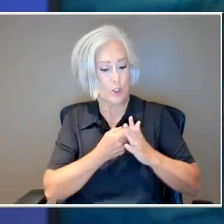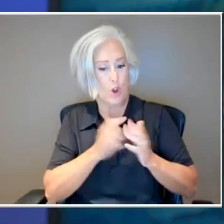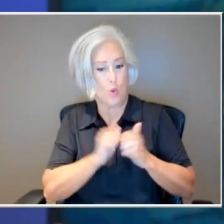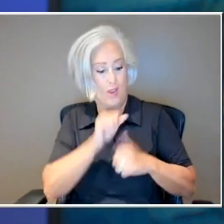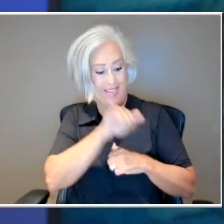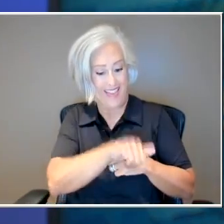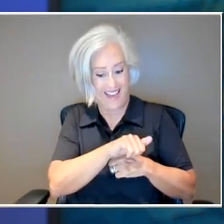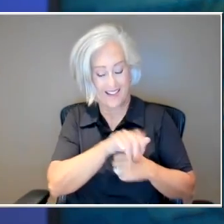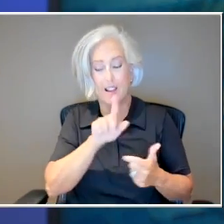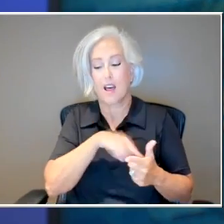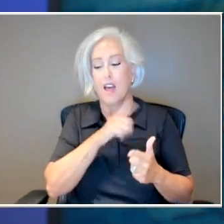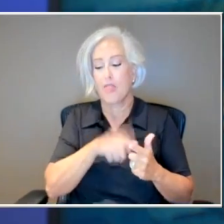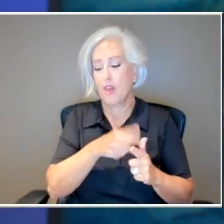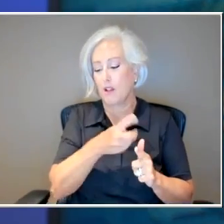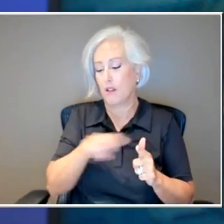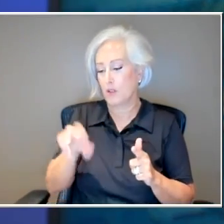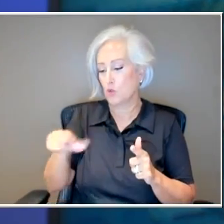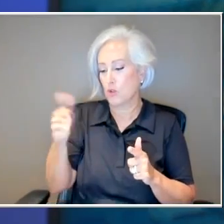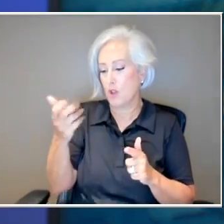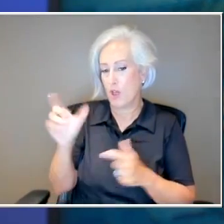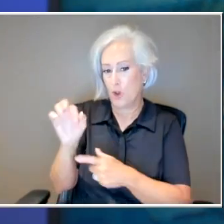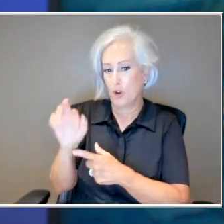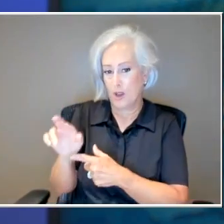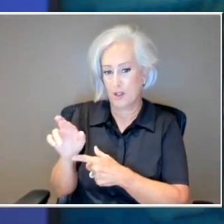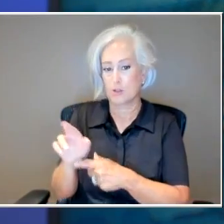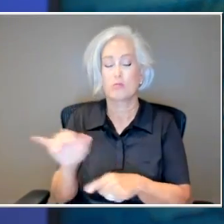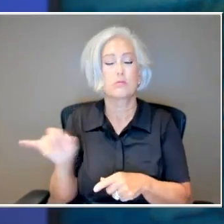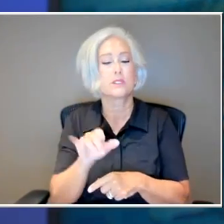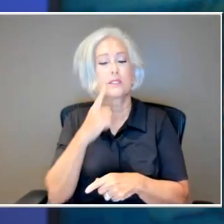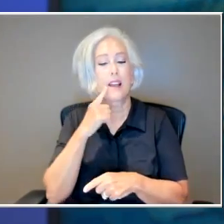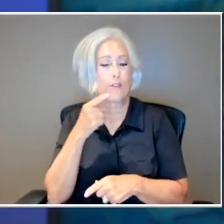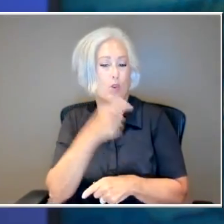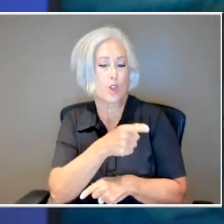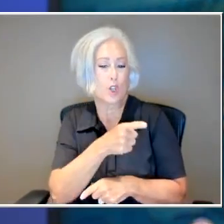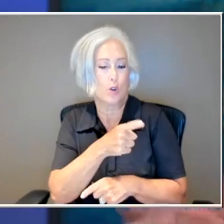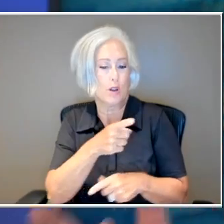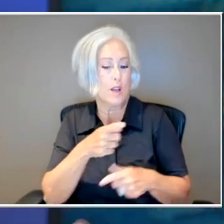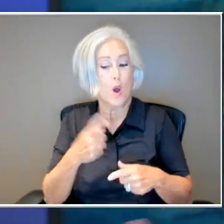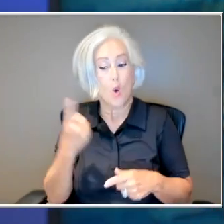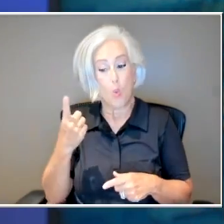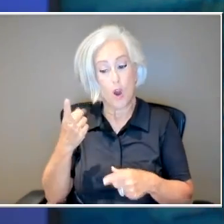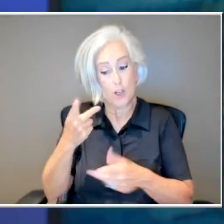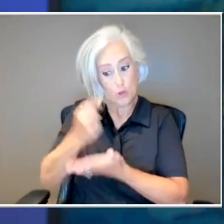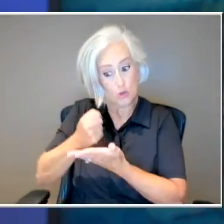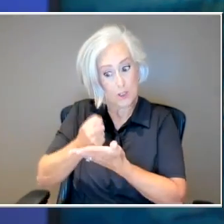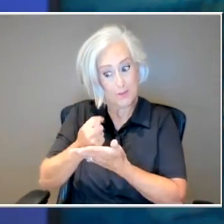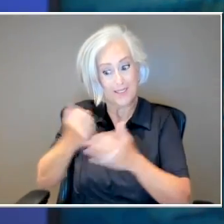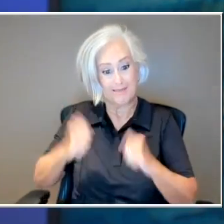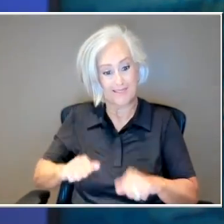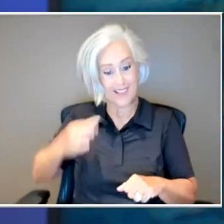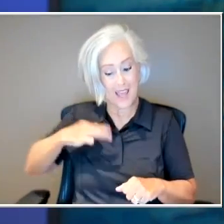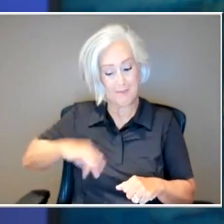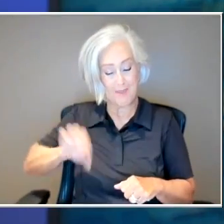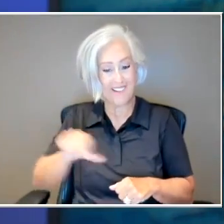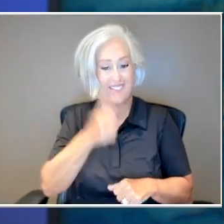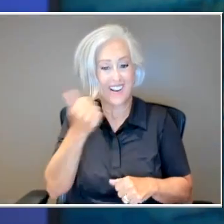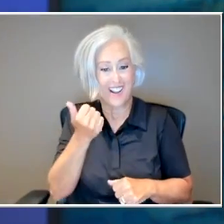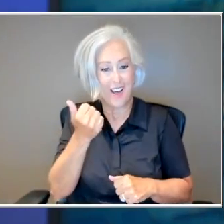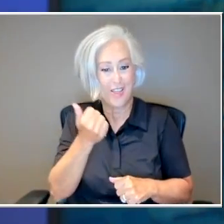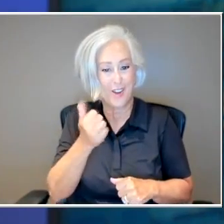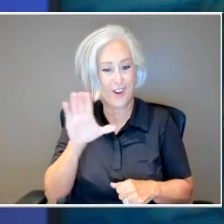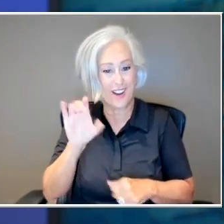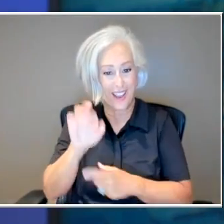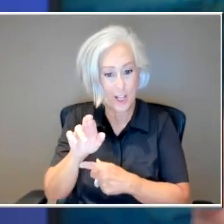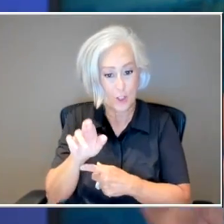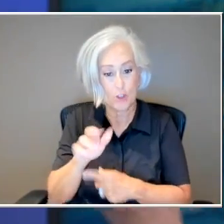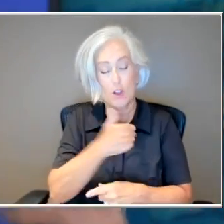for you, it allowed us to have benefit, and we're lucky in some ways with breast and ovarian cancer,